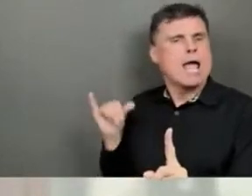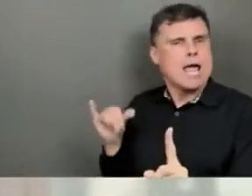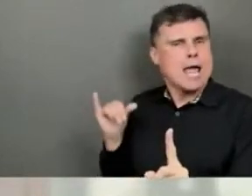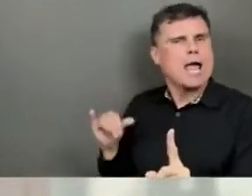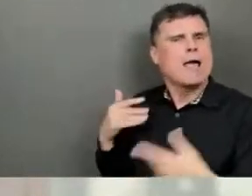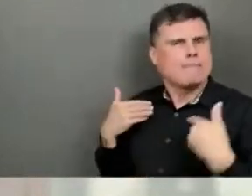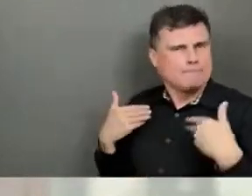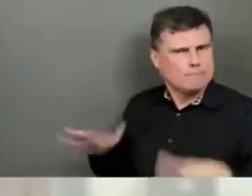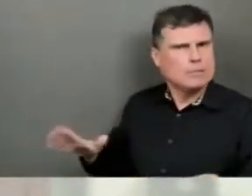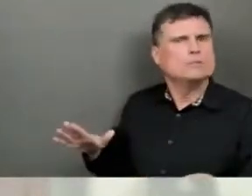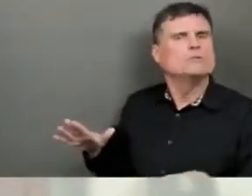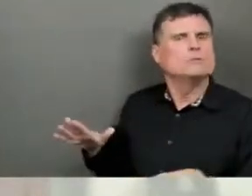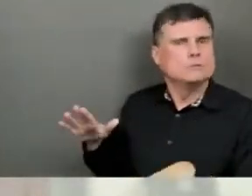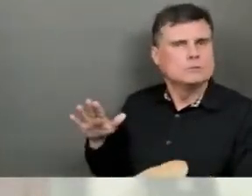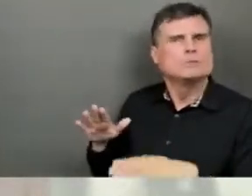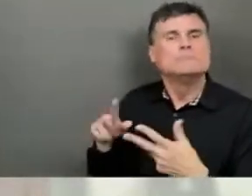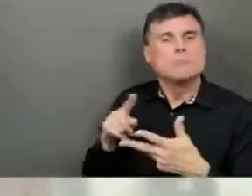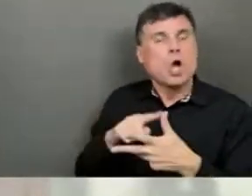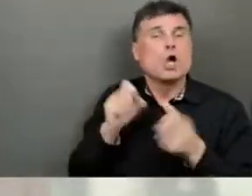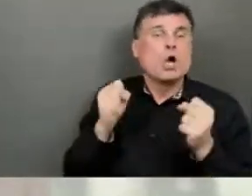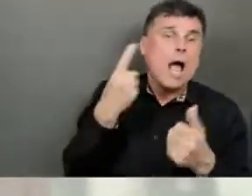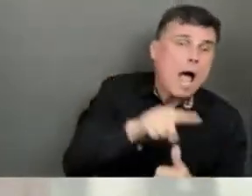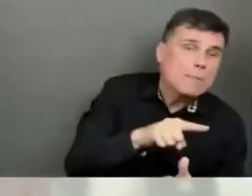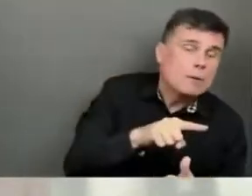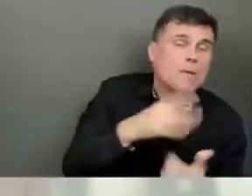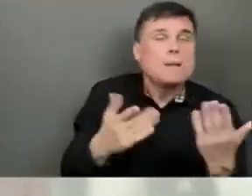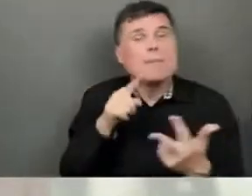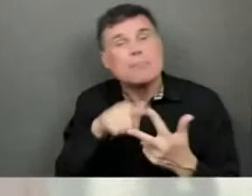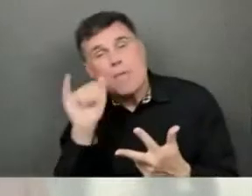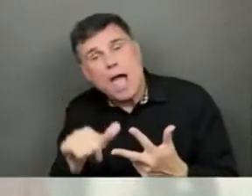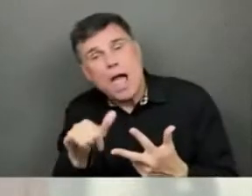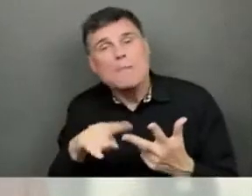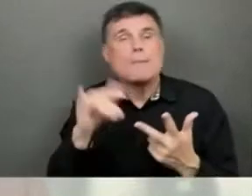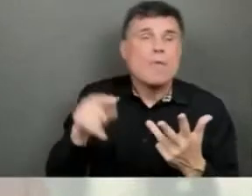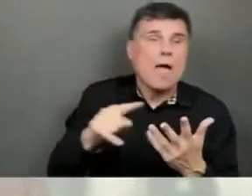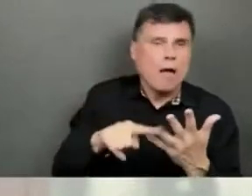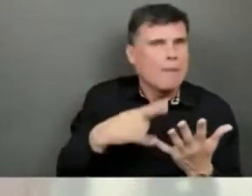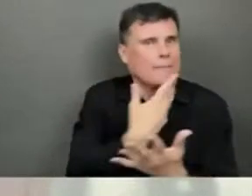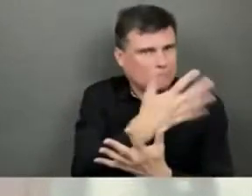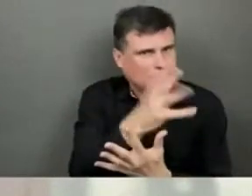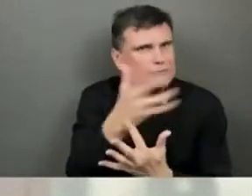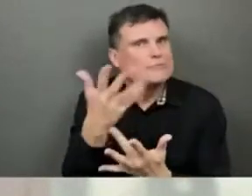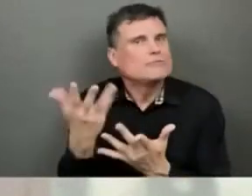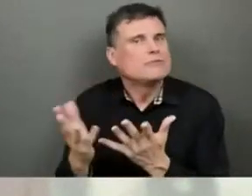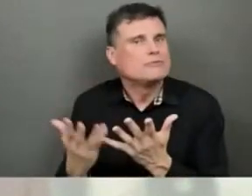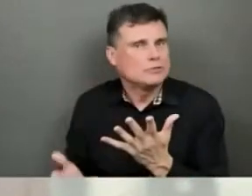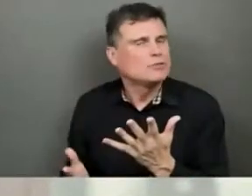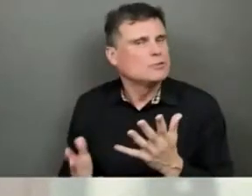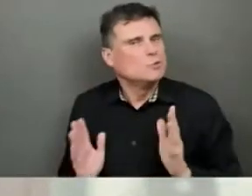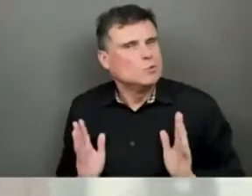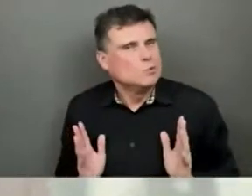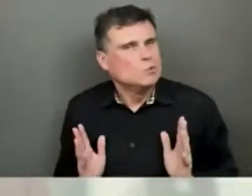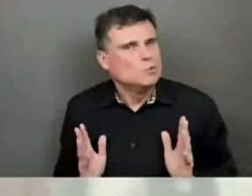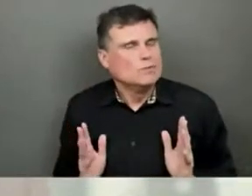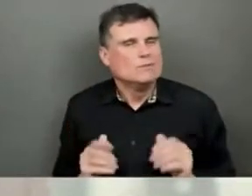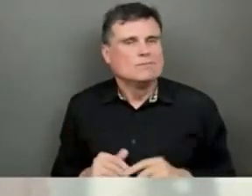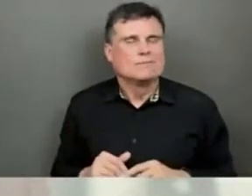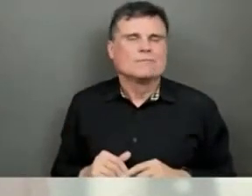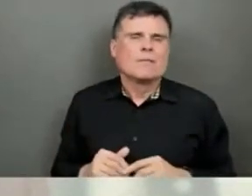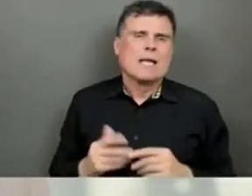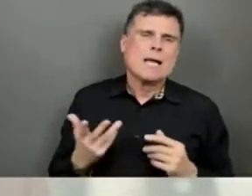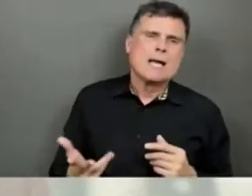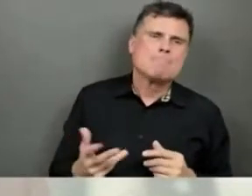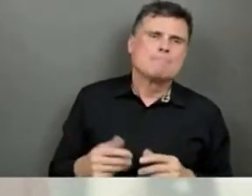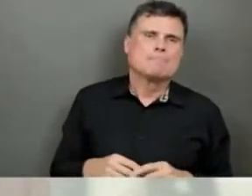had imagined could happen. So I think, know relatively